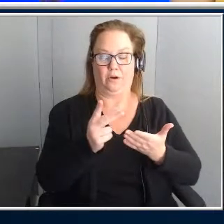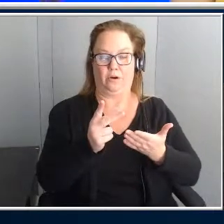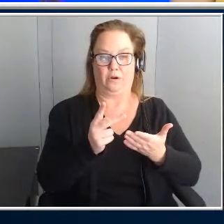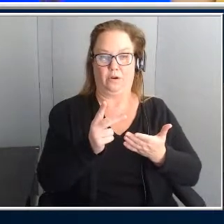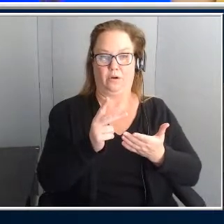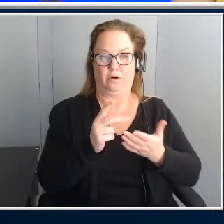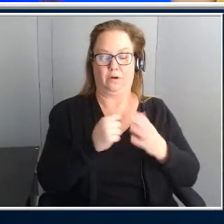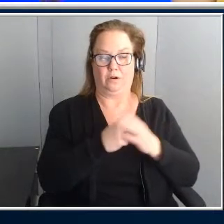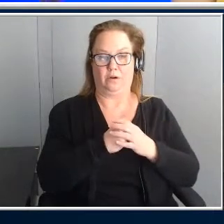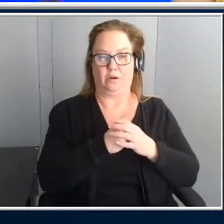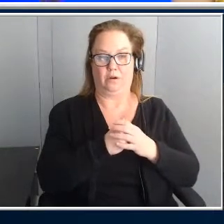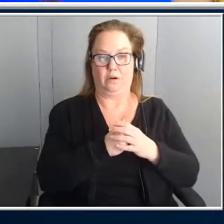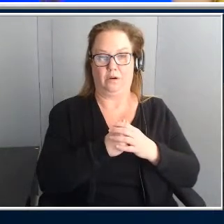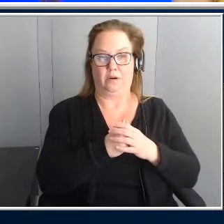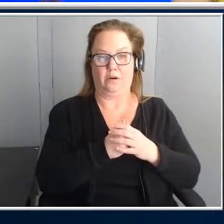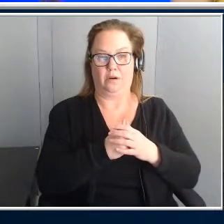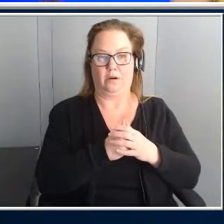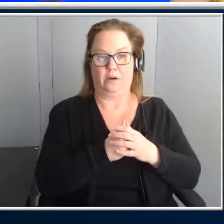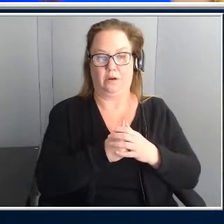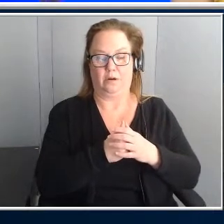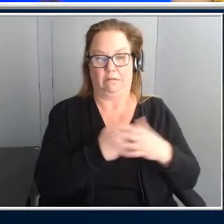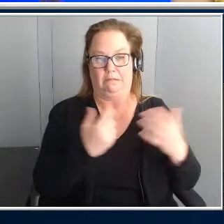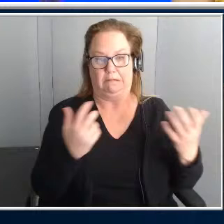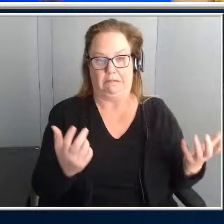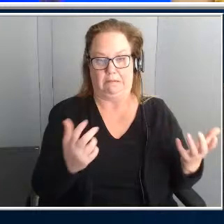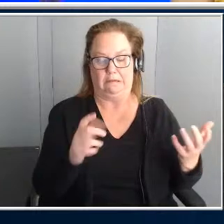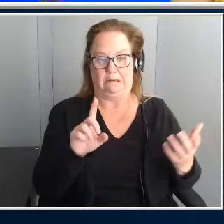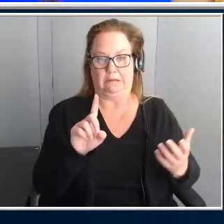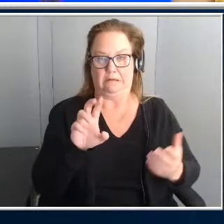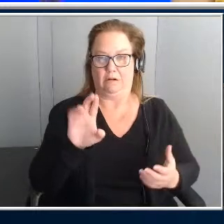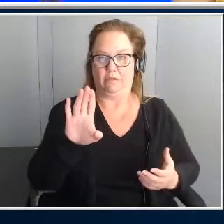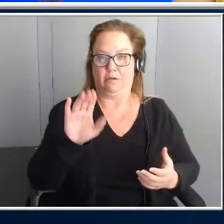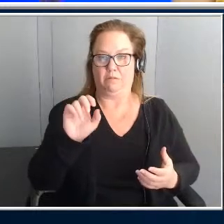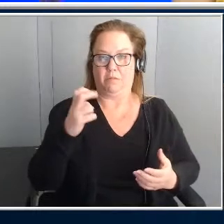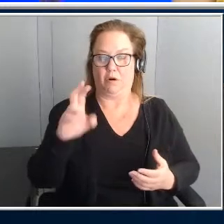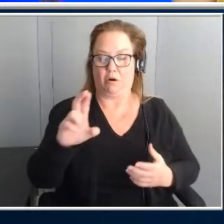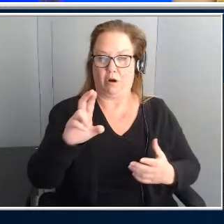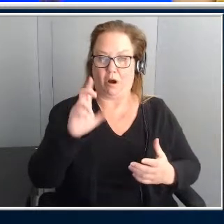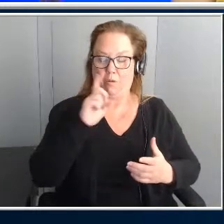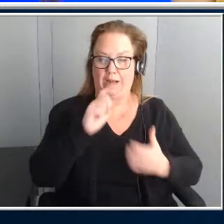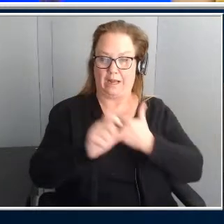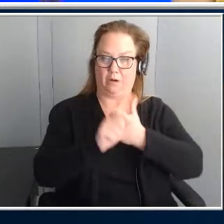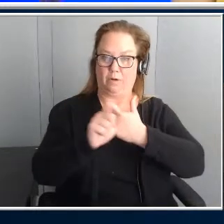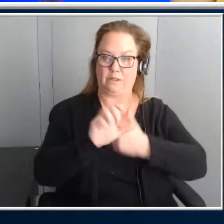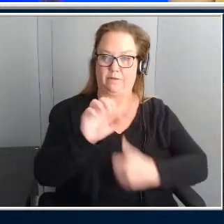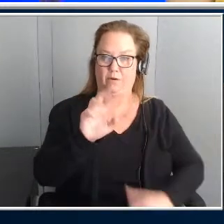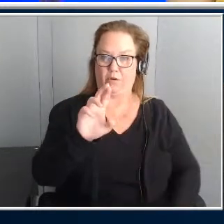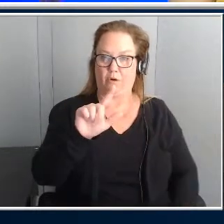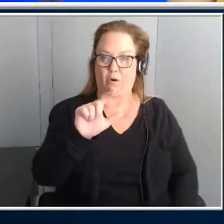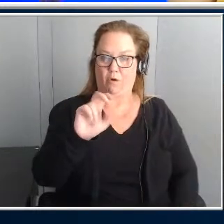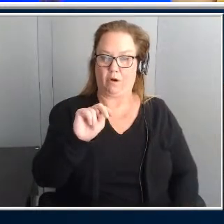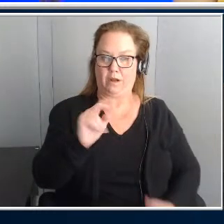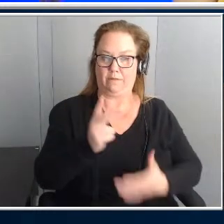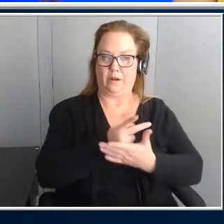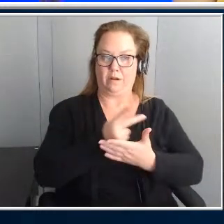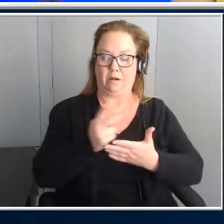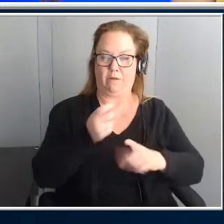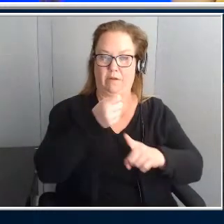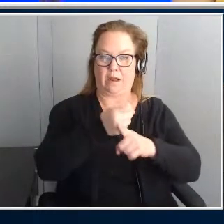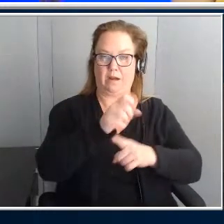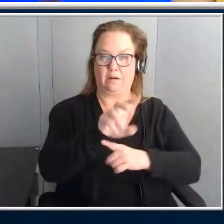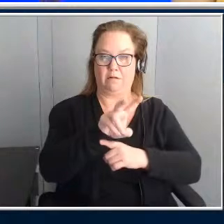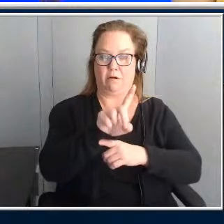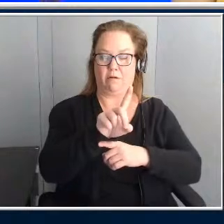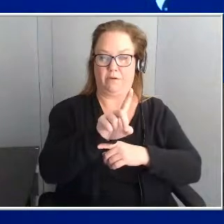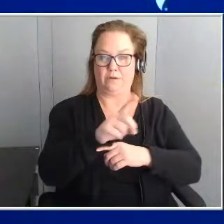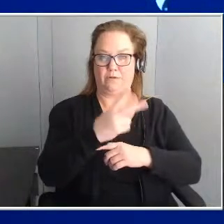more than once wants to hear. Dr. Barr, are all of us at risk for organ failure if we've gotten COVID more than once? I mean,